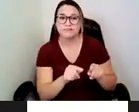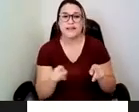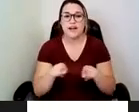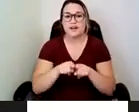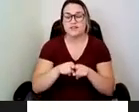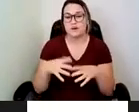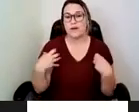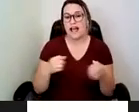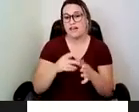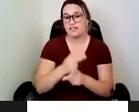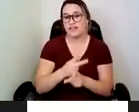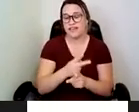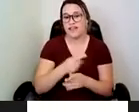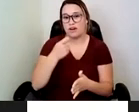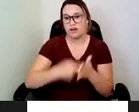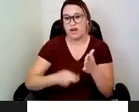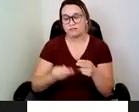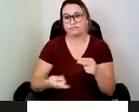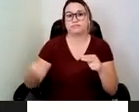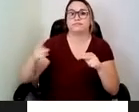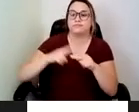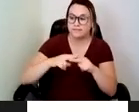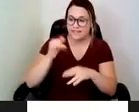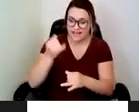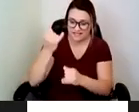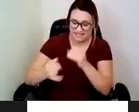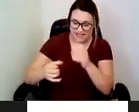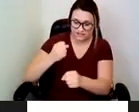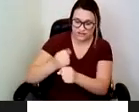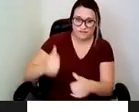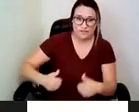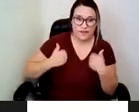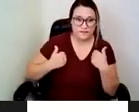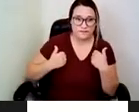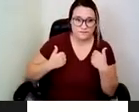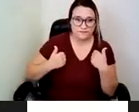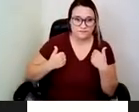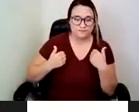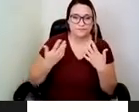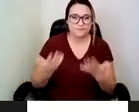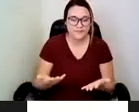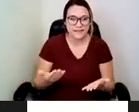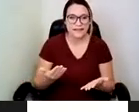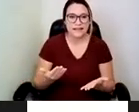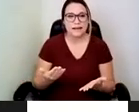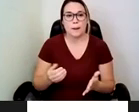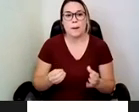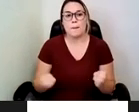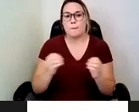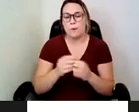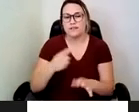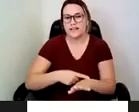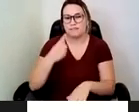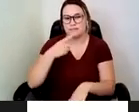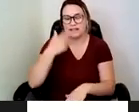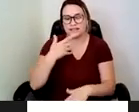are high, particularly in the last year of life. Many times, because of lack of clear directives, it's hard